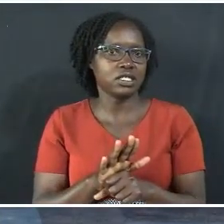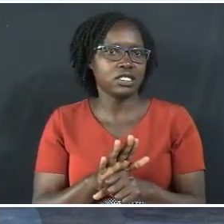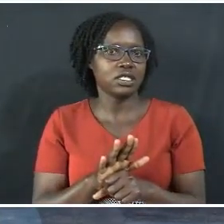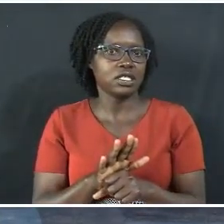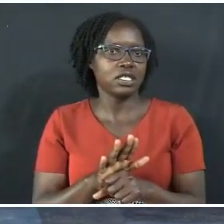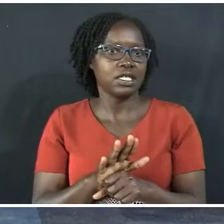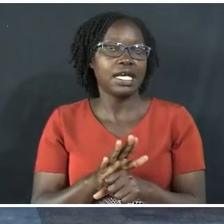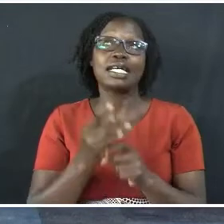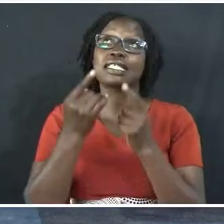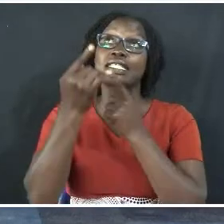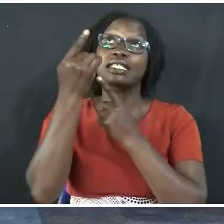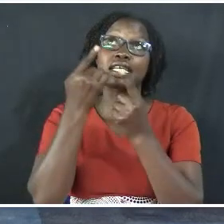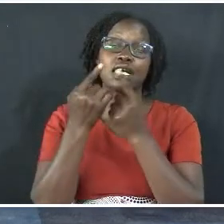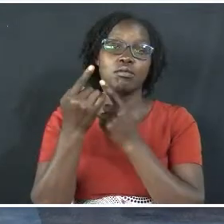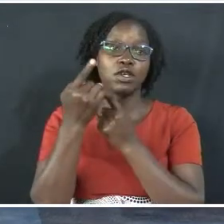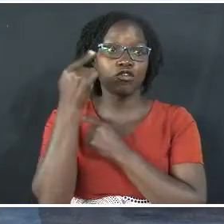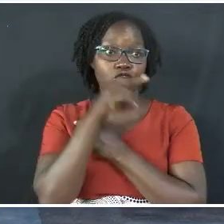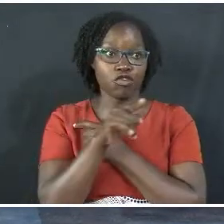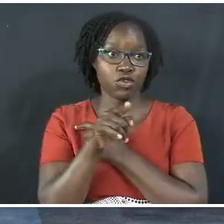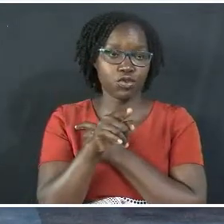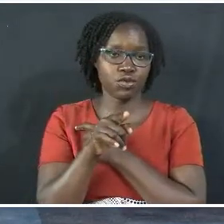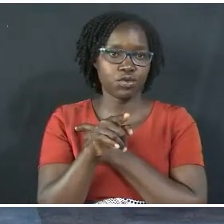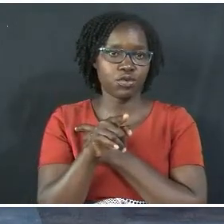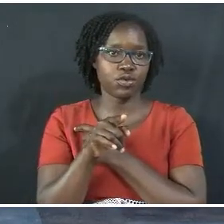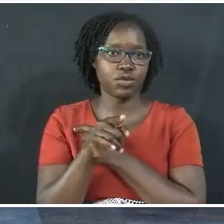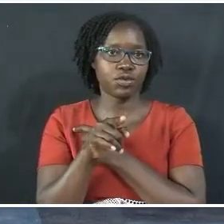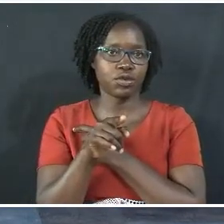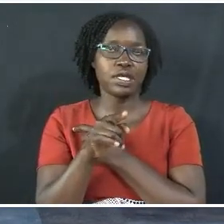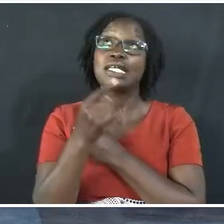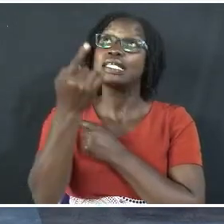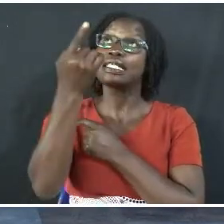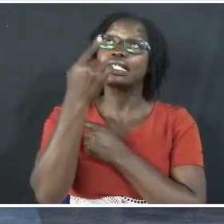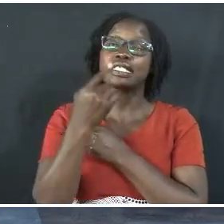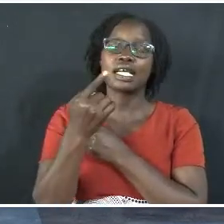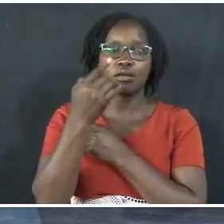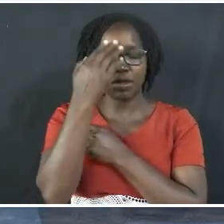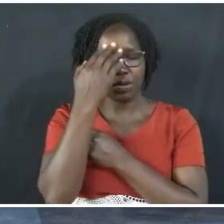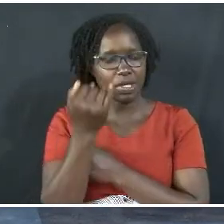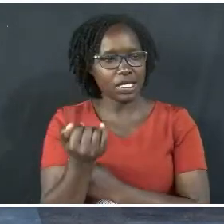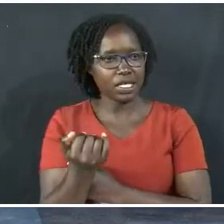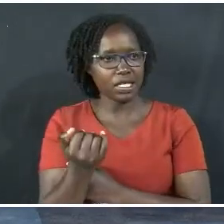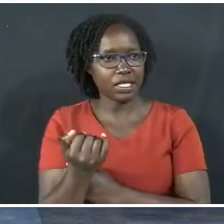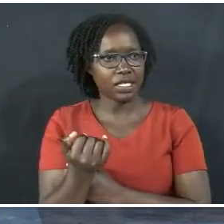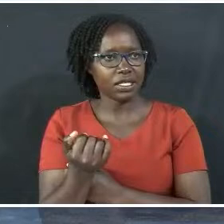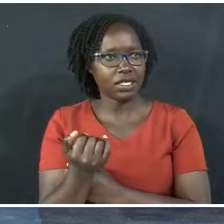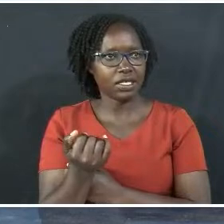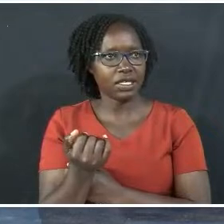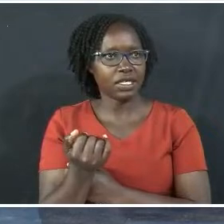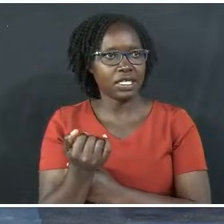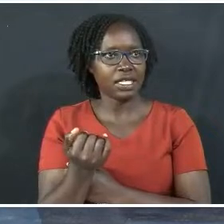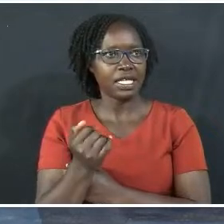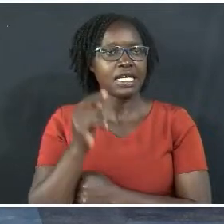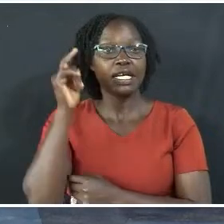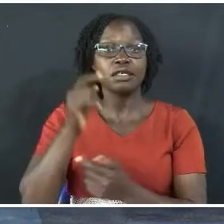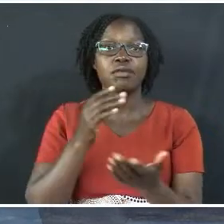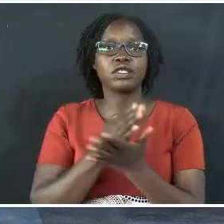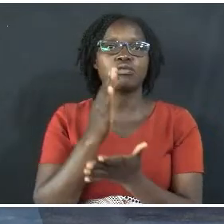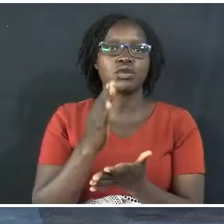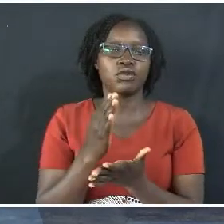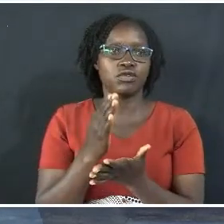and he is coming for me. He's coming because he must prove